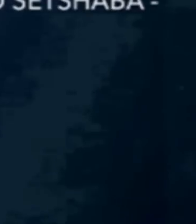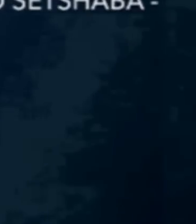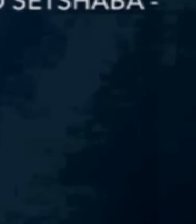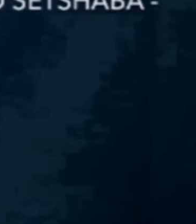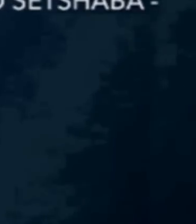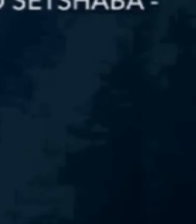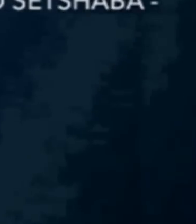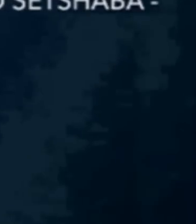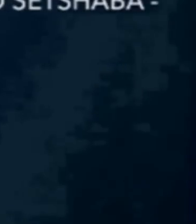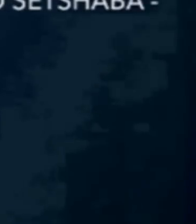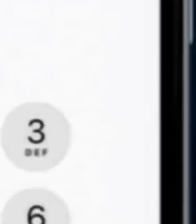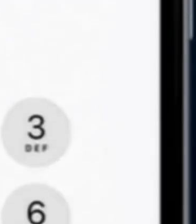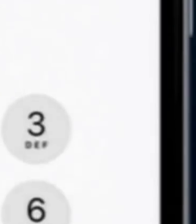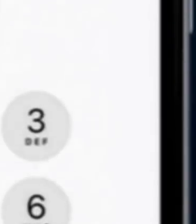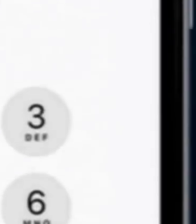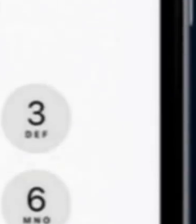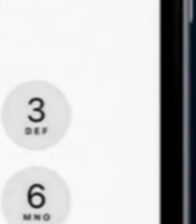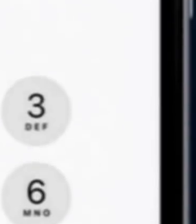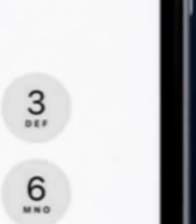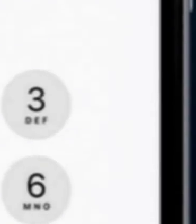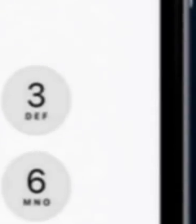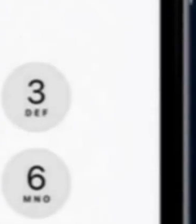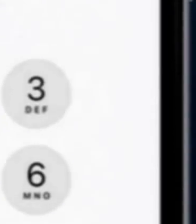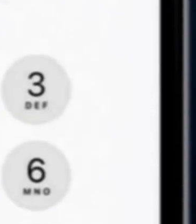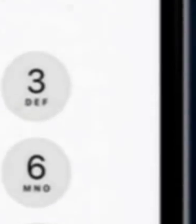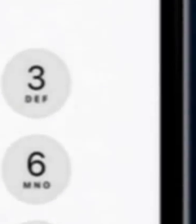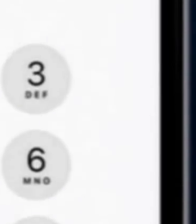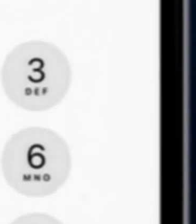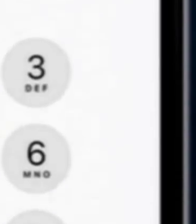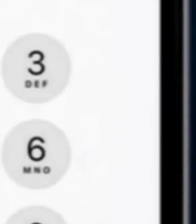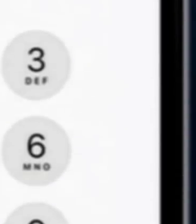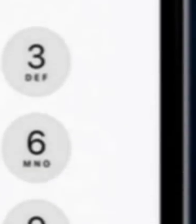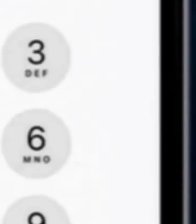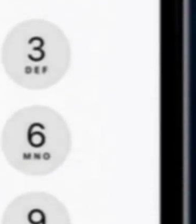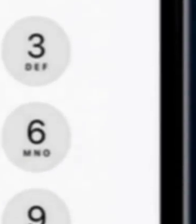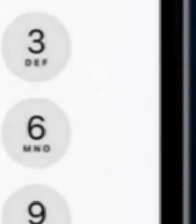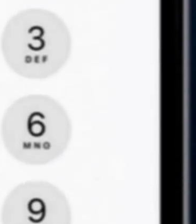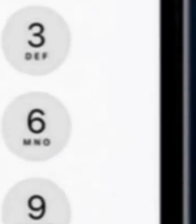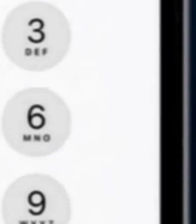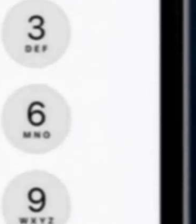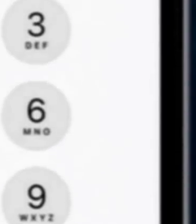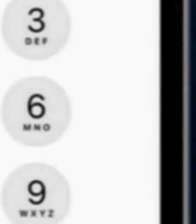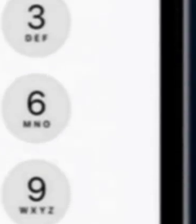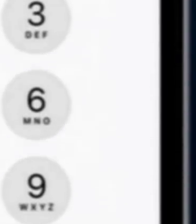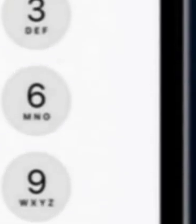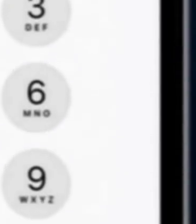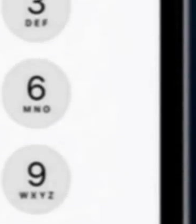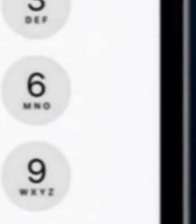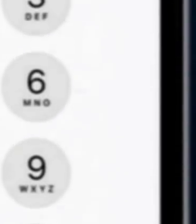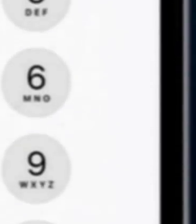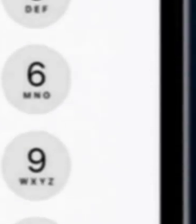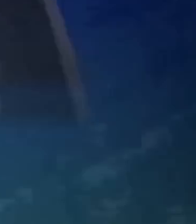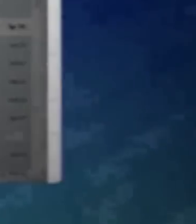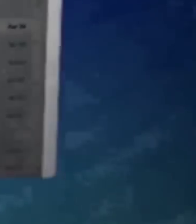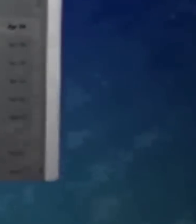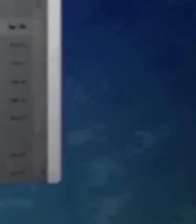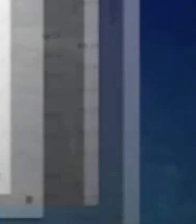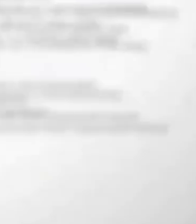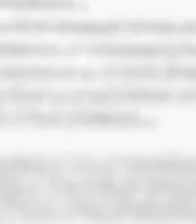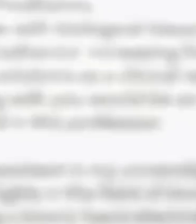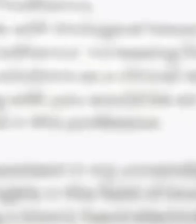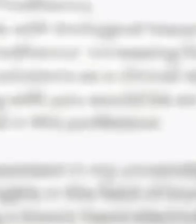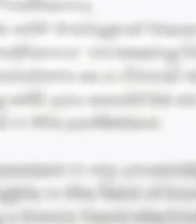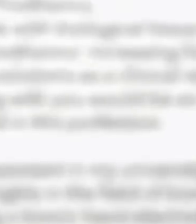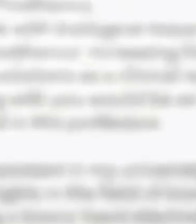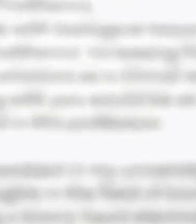dintlha tšeo di le amago le setšhaba le letšeng go 011 714 6133 goba le romele email